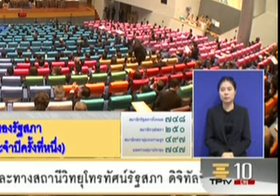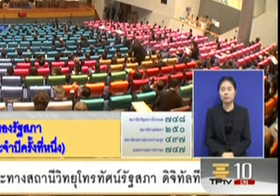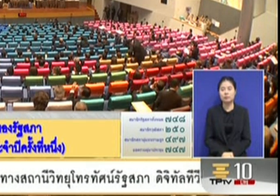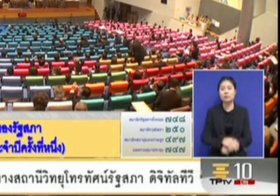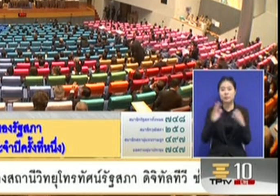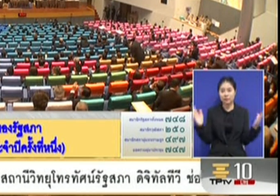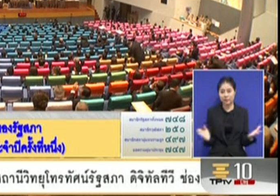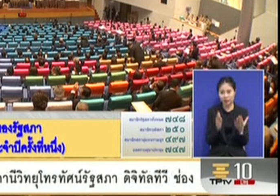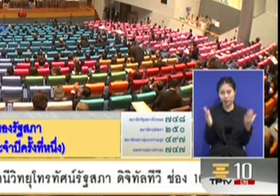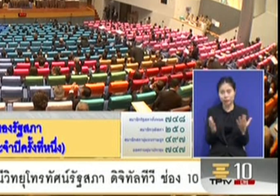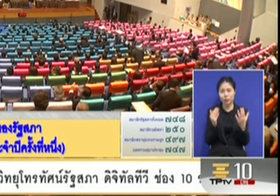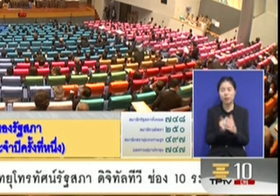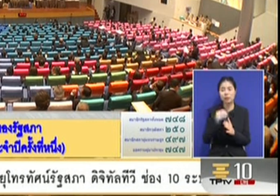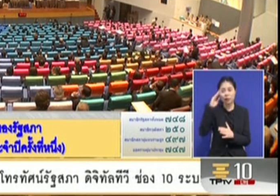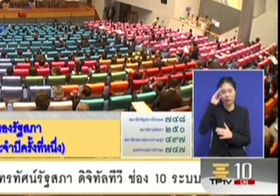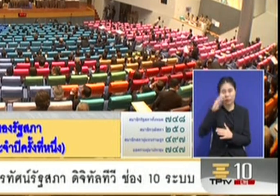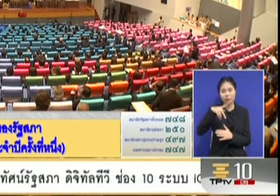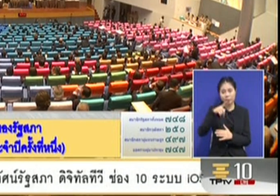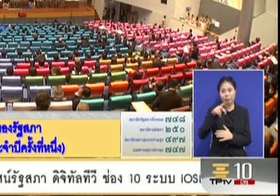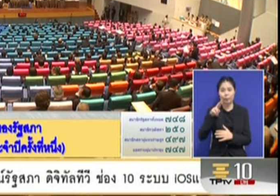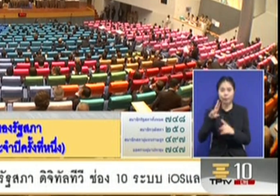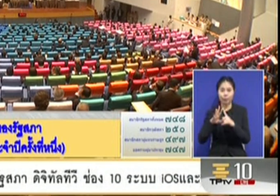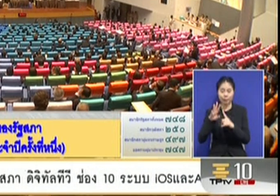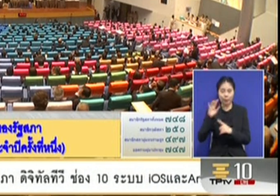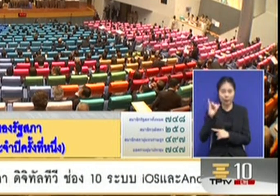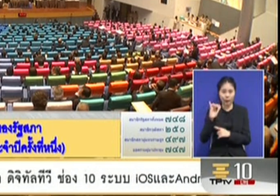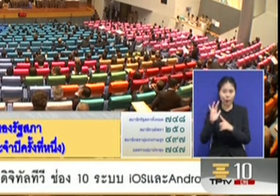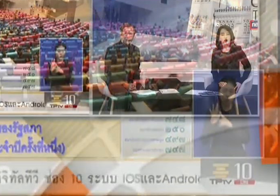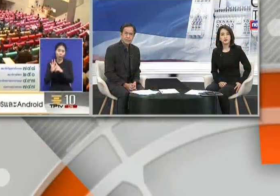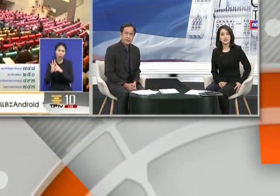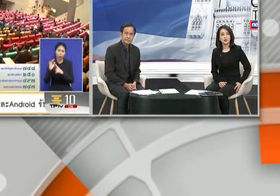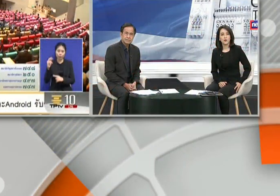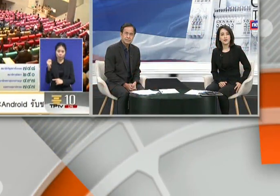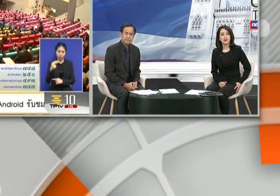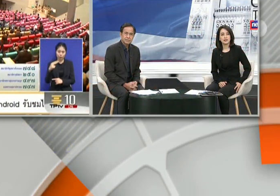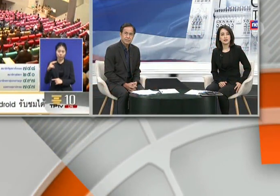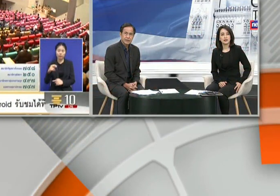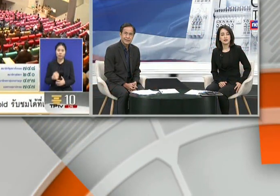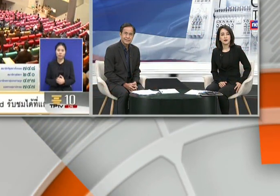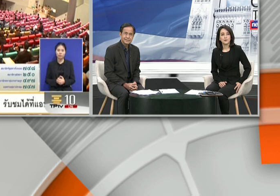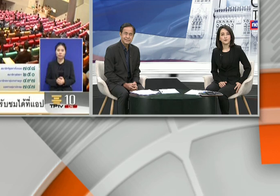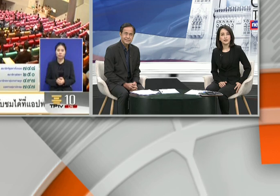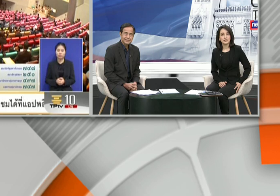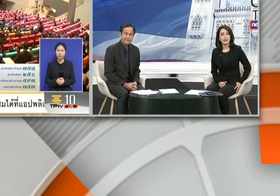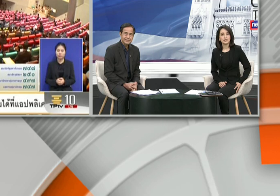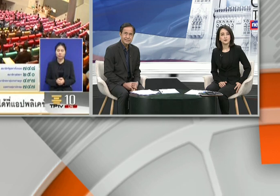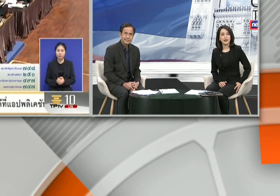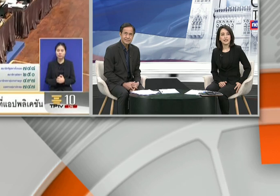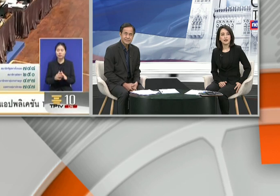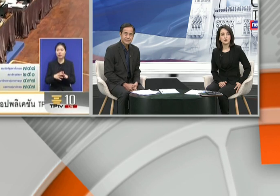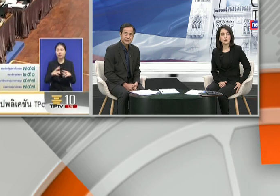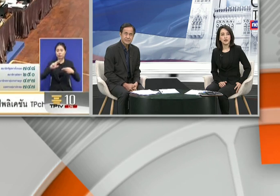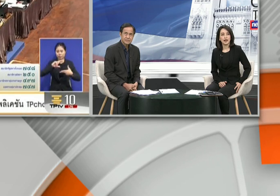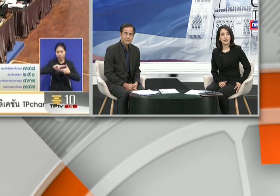the debate will be suspended or will be closed. So we'll have to see whether the president